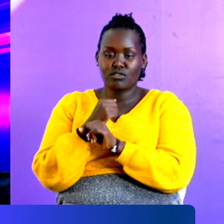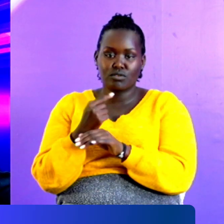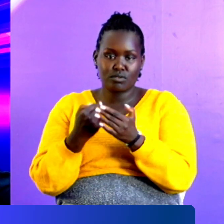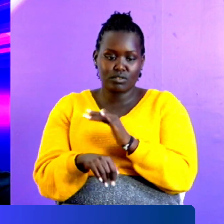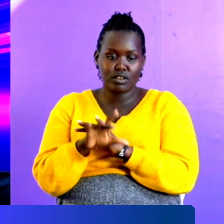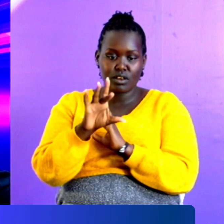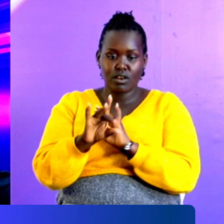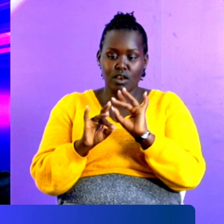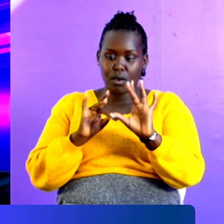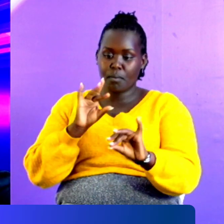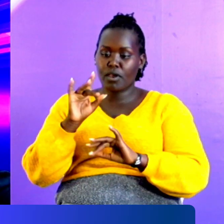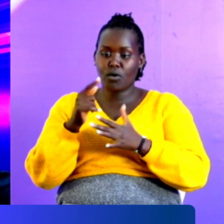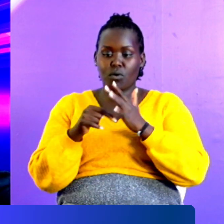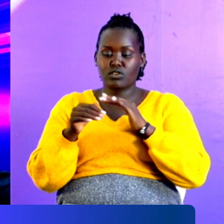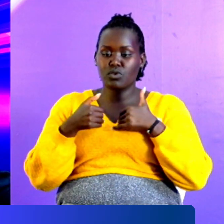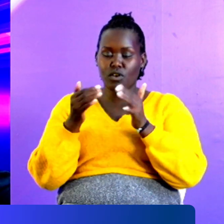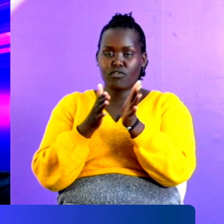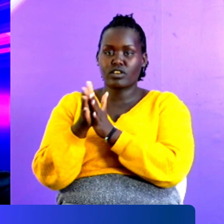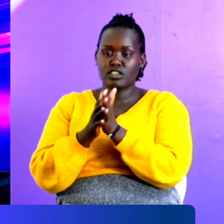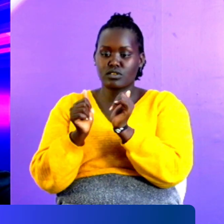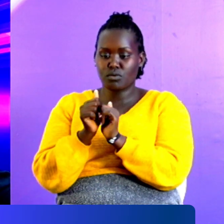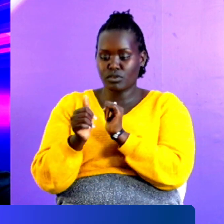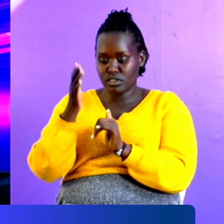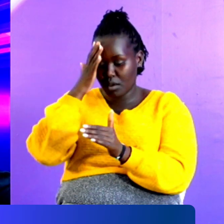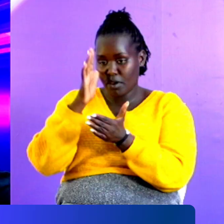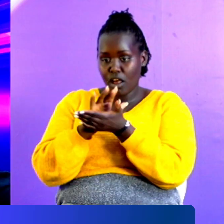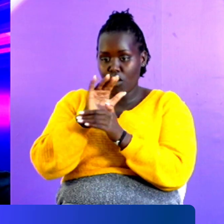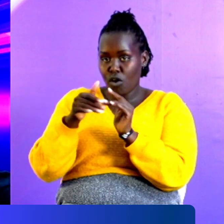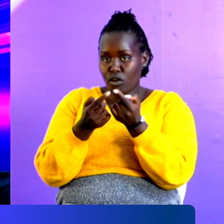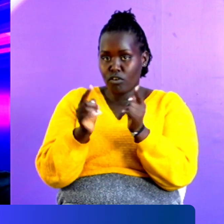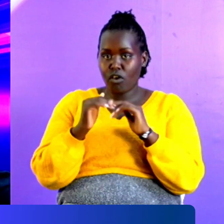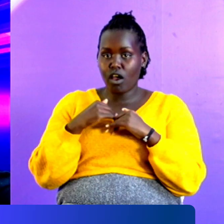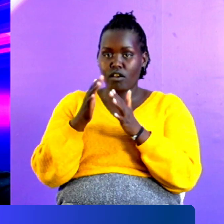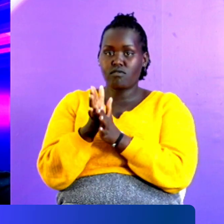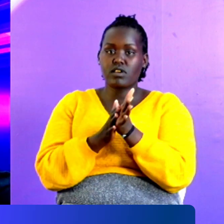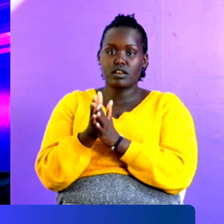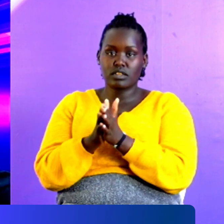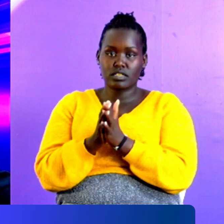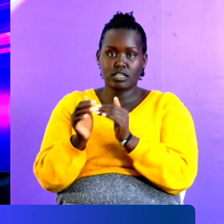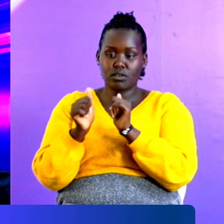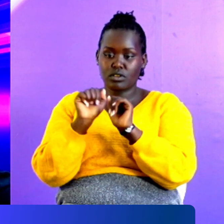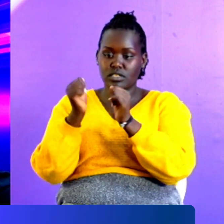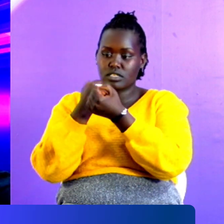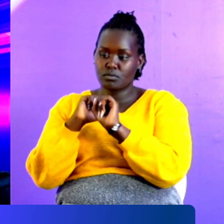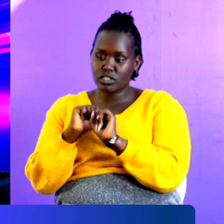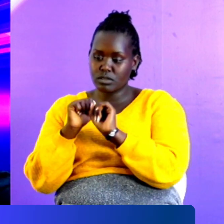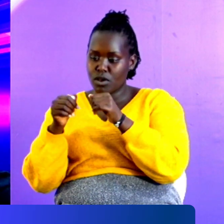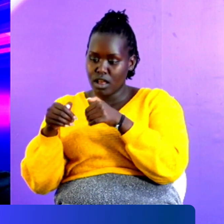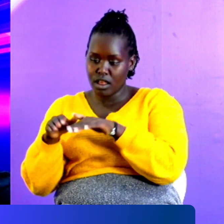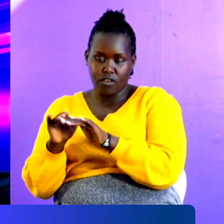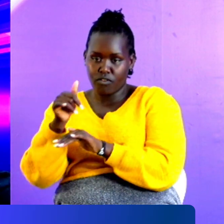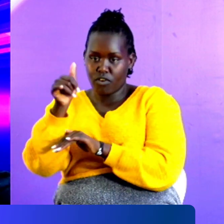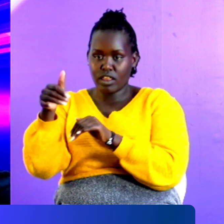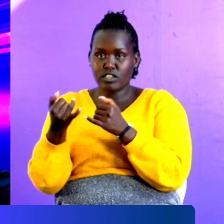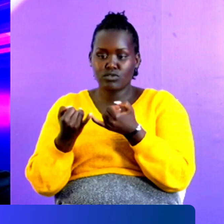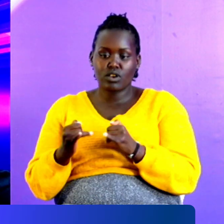do is pick what you have interest in, which I believe all of it you should have interest in, and implement what you can and what you cannot. leave